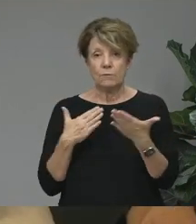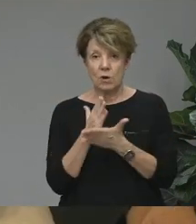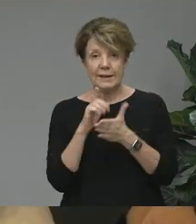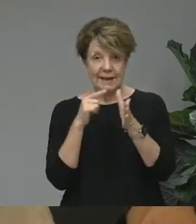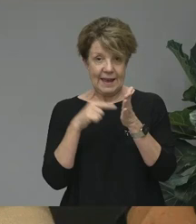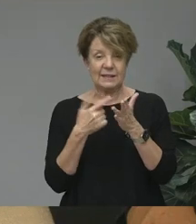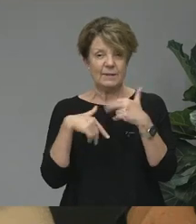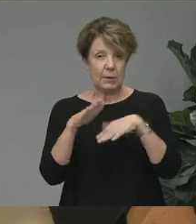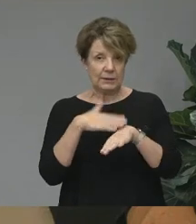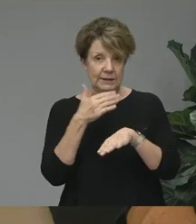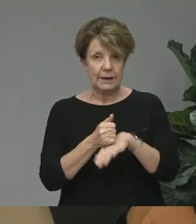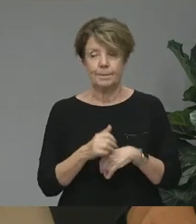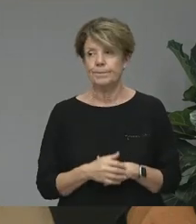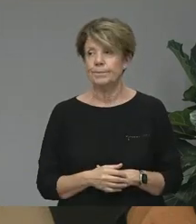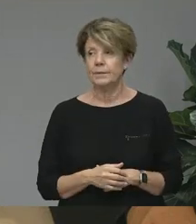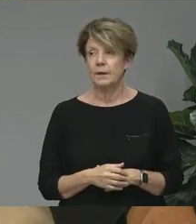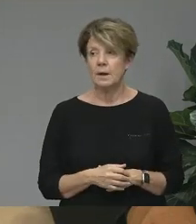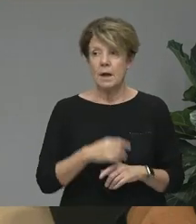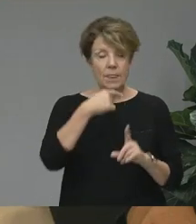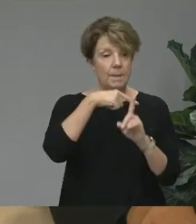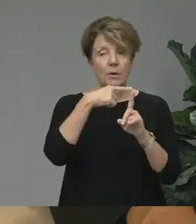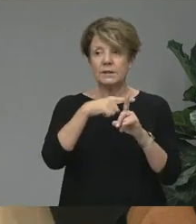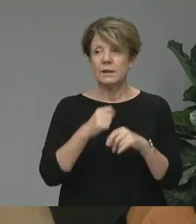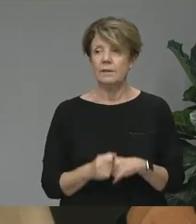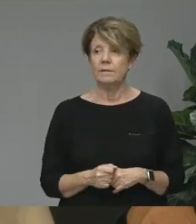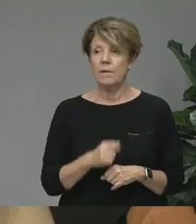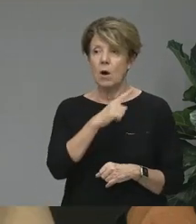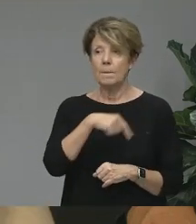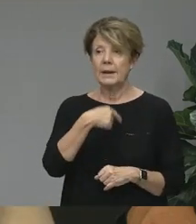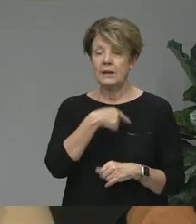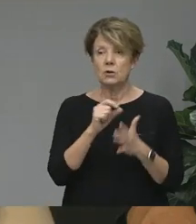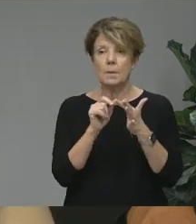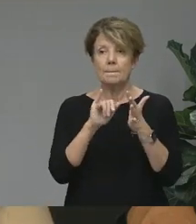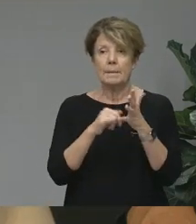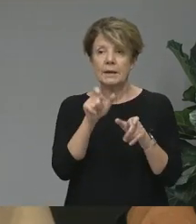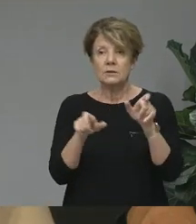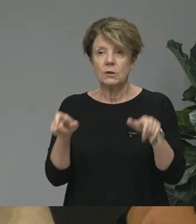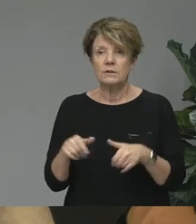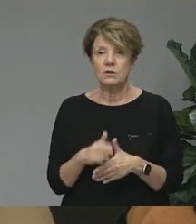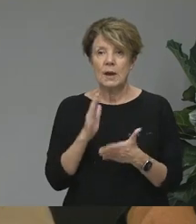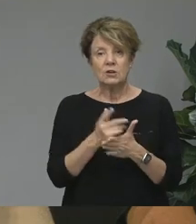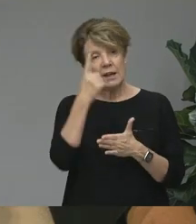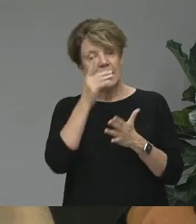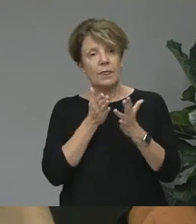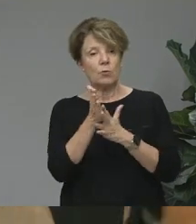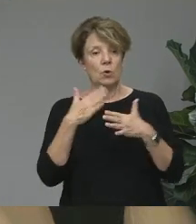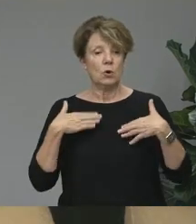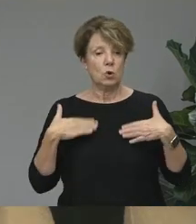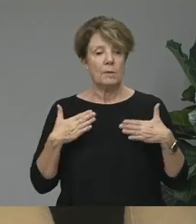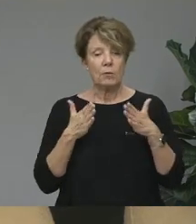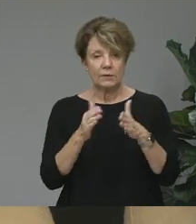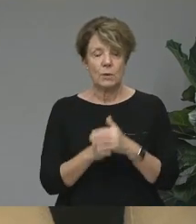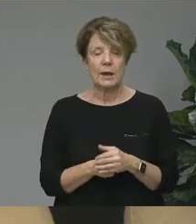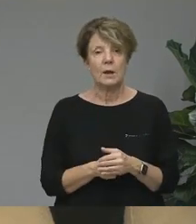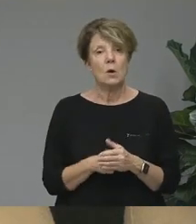start, the positive obligation on the public servants to think through a human rights lens, you'd hope would head